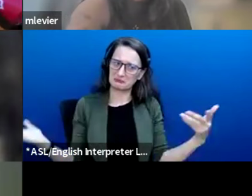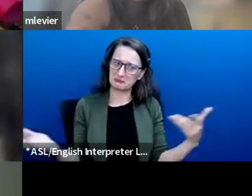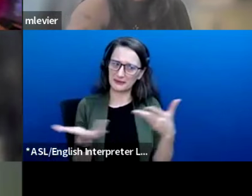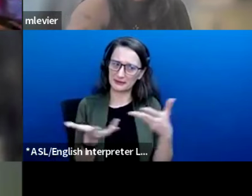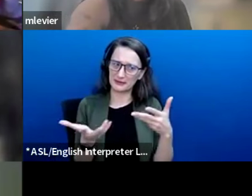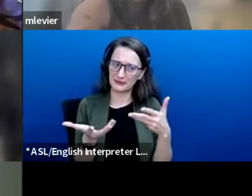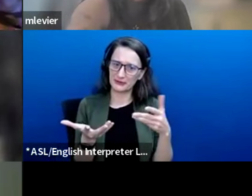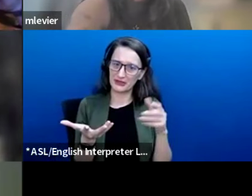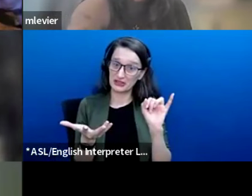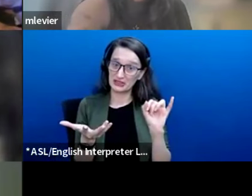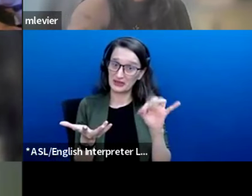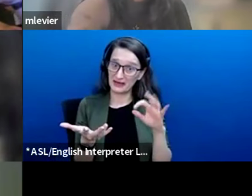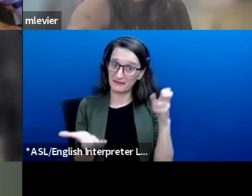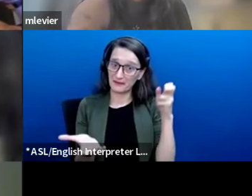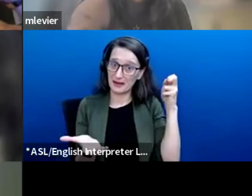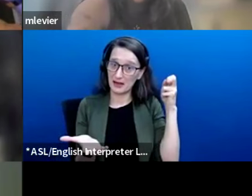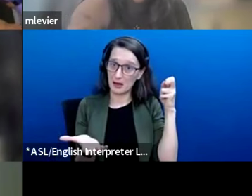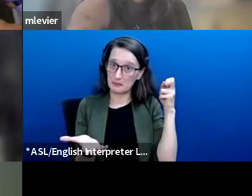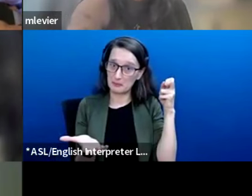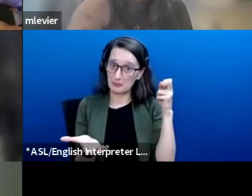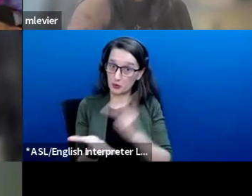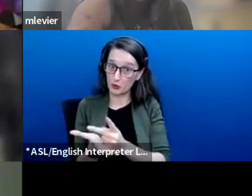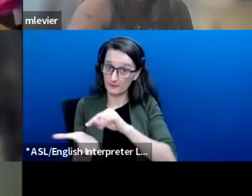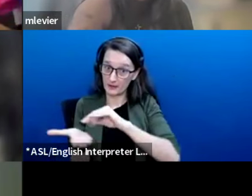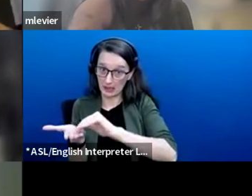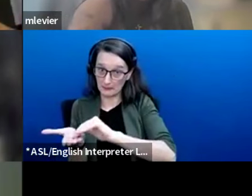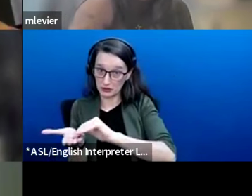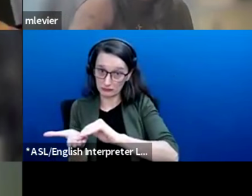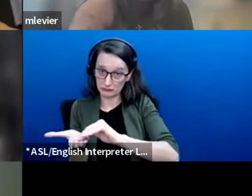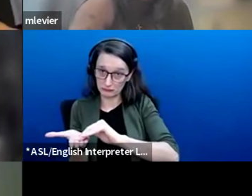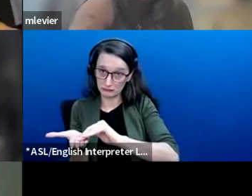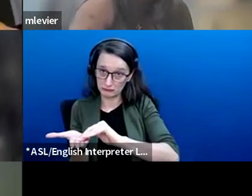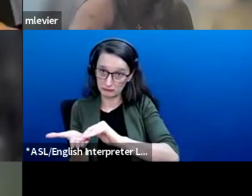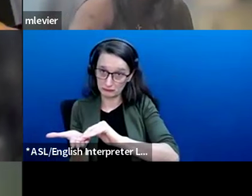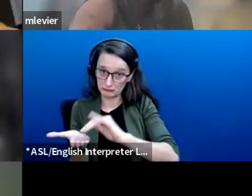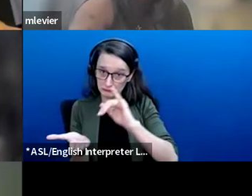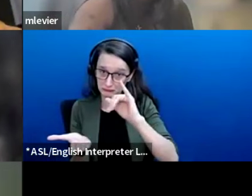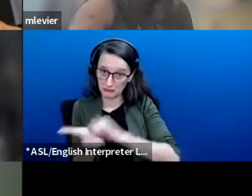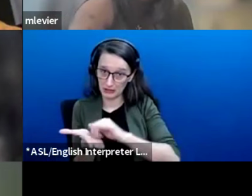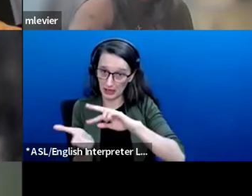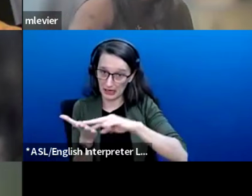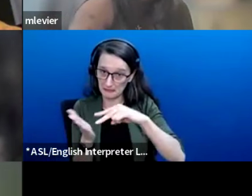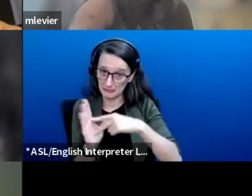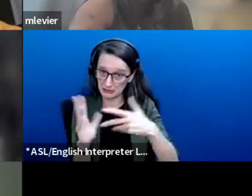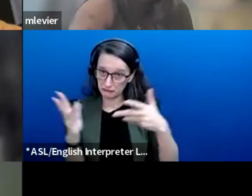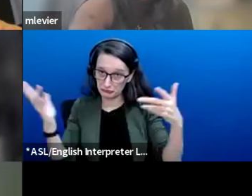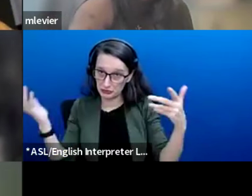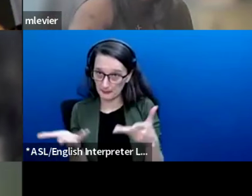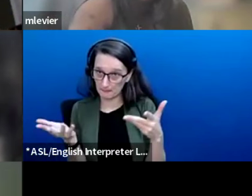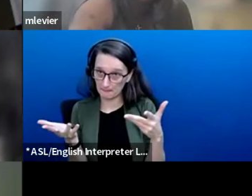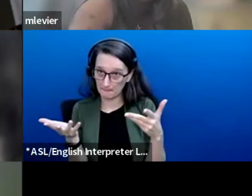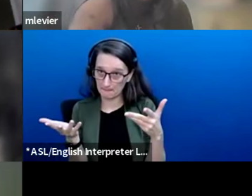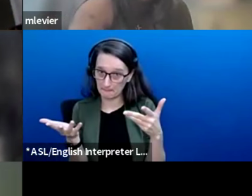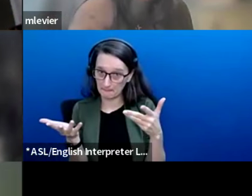you're granted an exemption, what does that mean? Like for